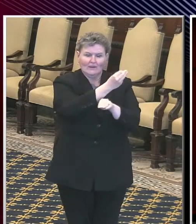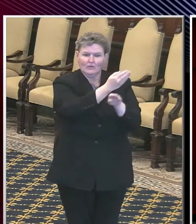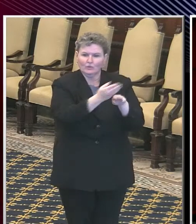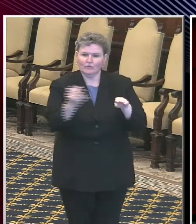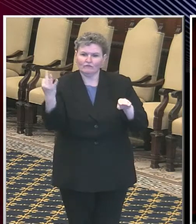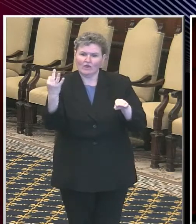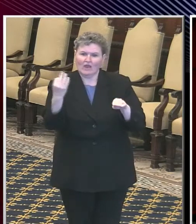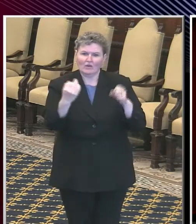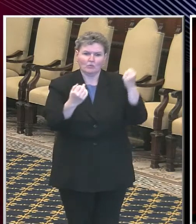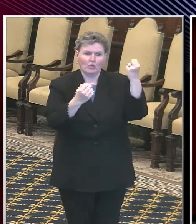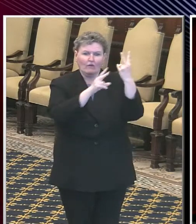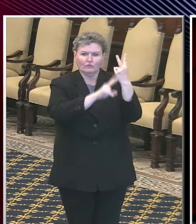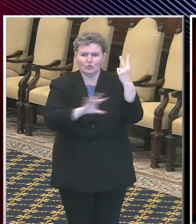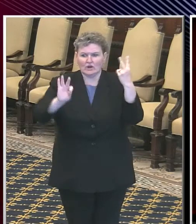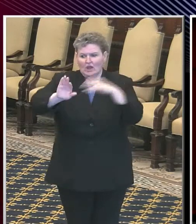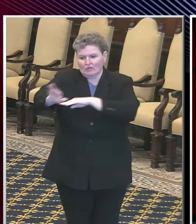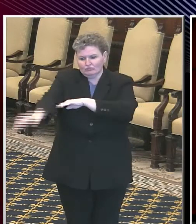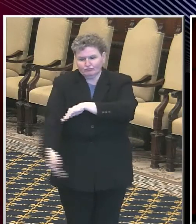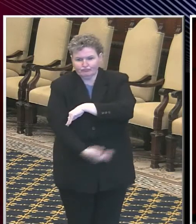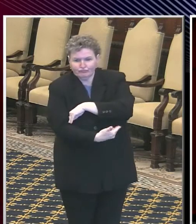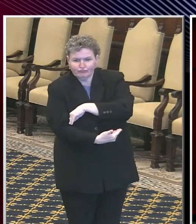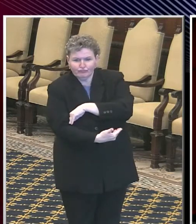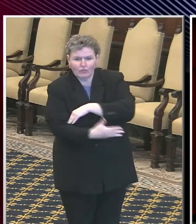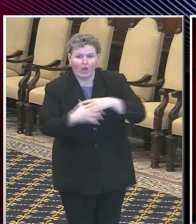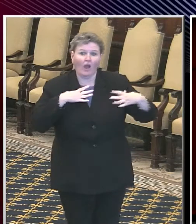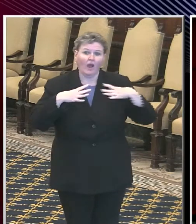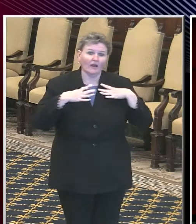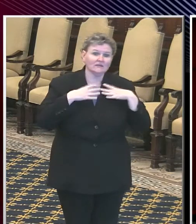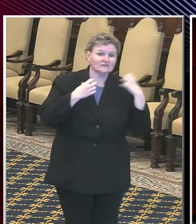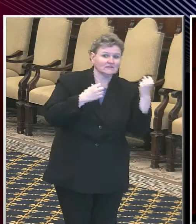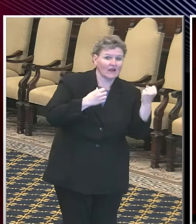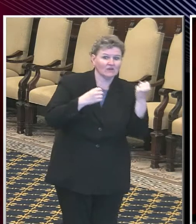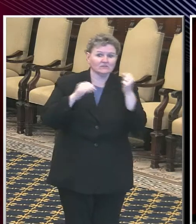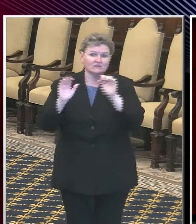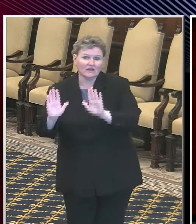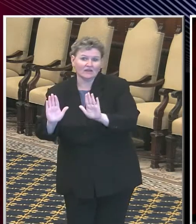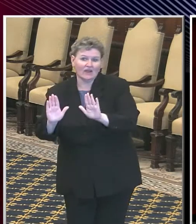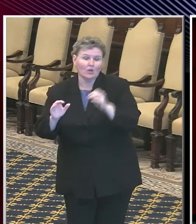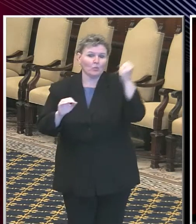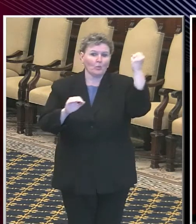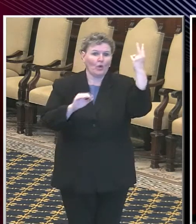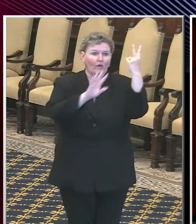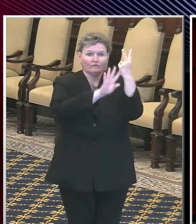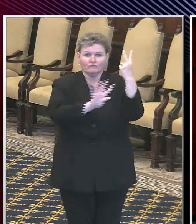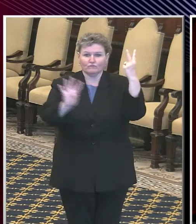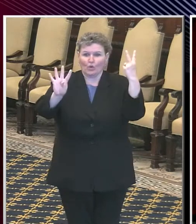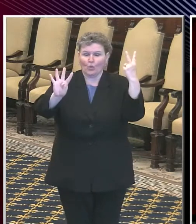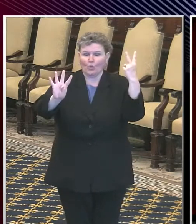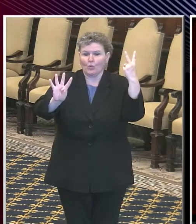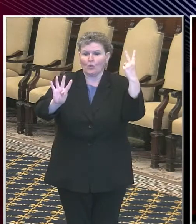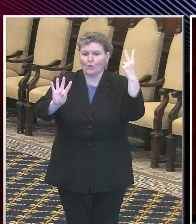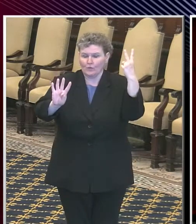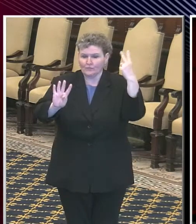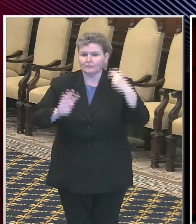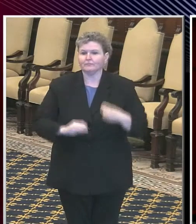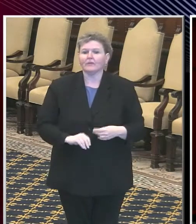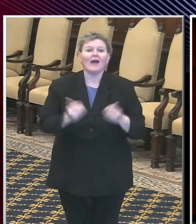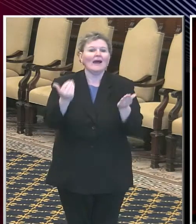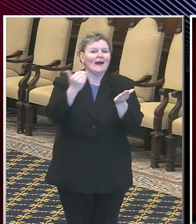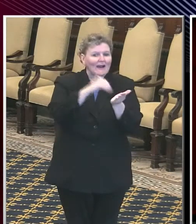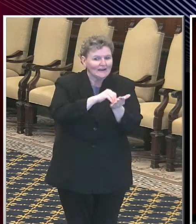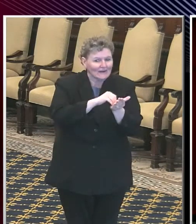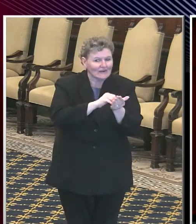phone. If students and families call outside the window of operation, they will have the option of leaving a message and will be provided with a crisis